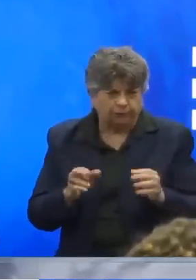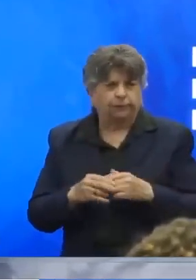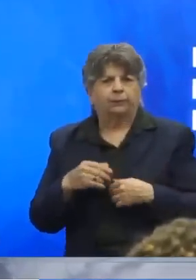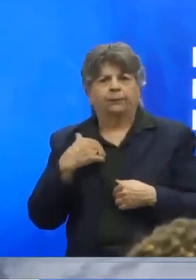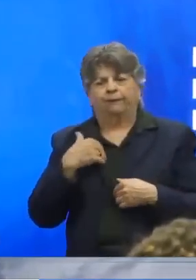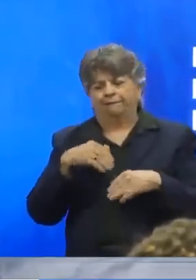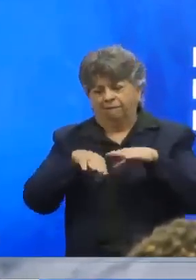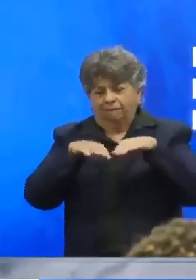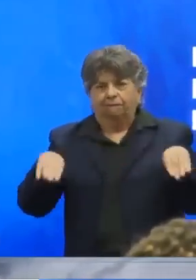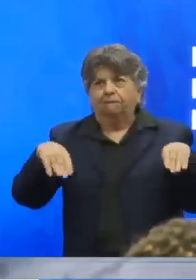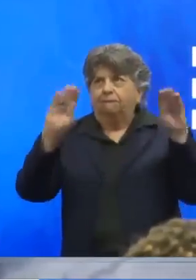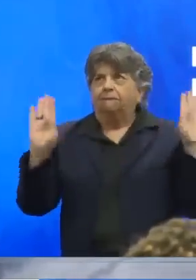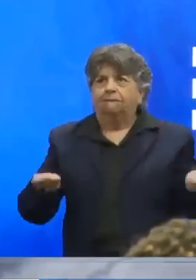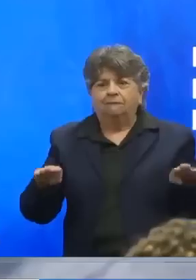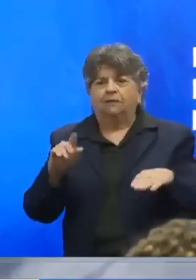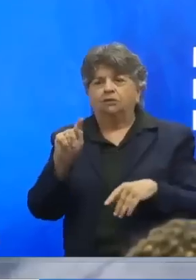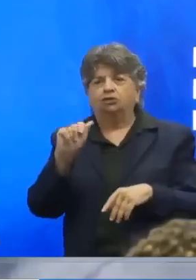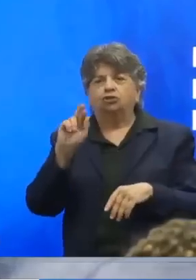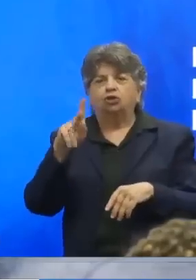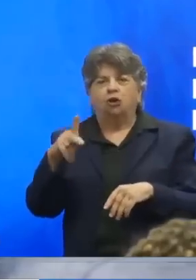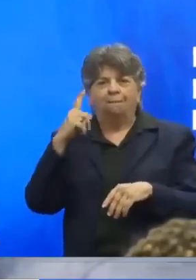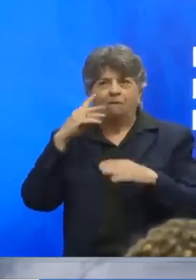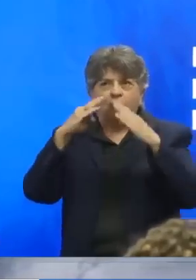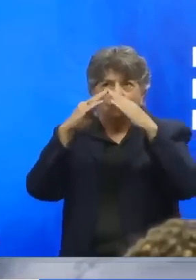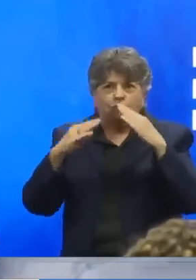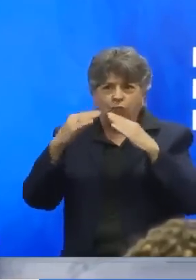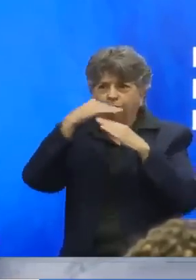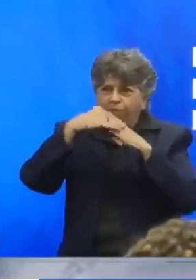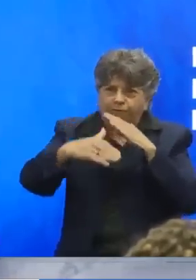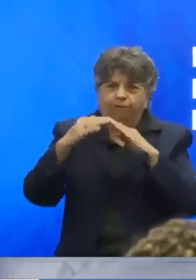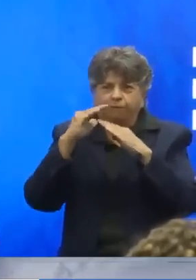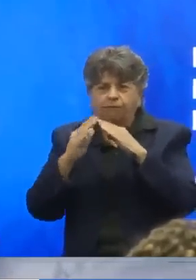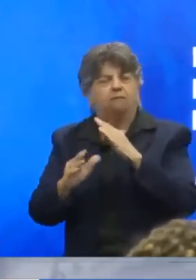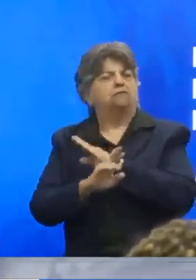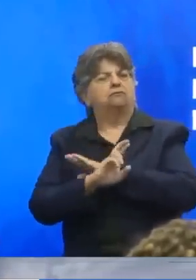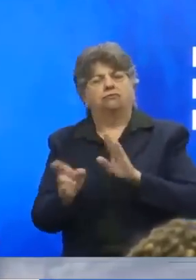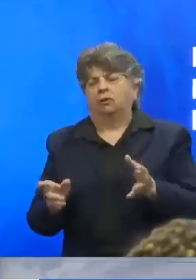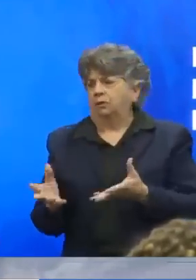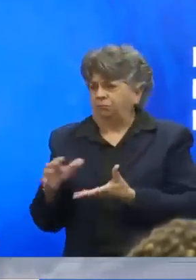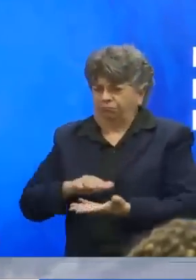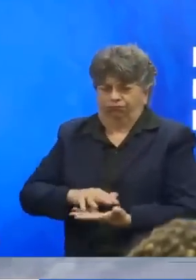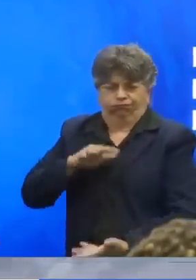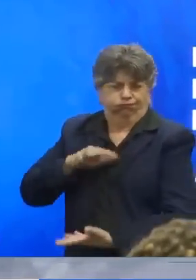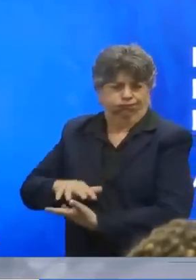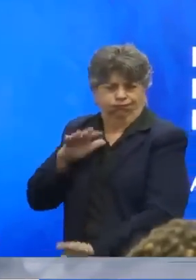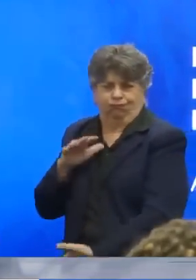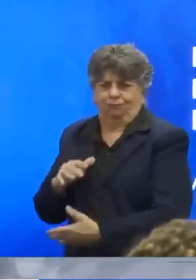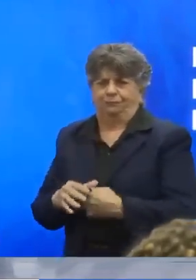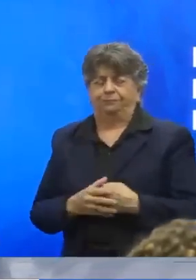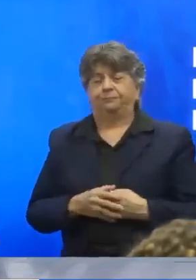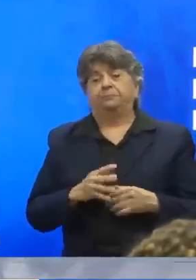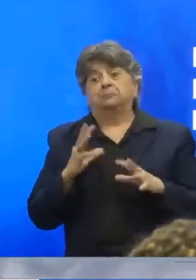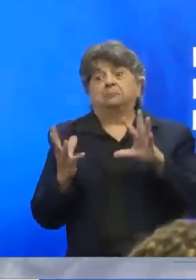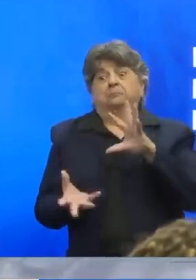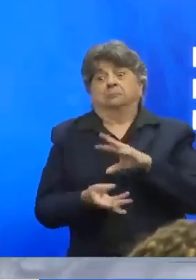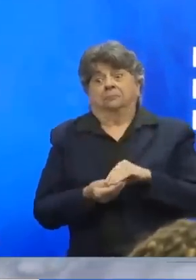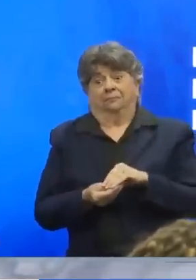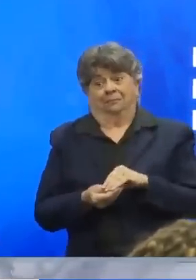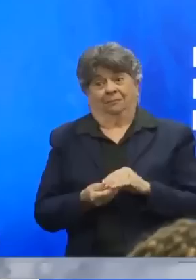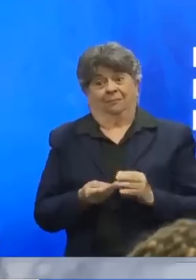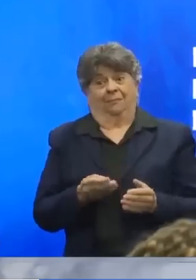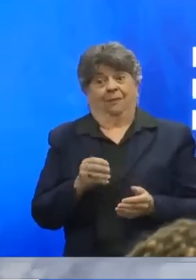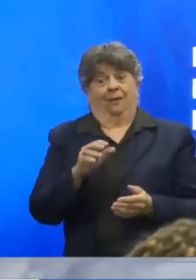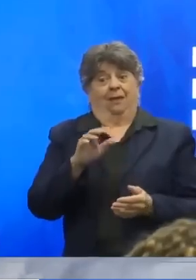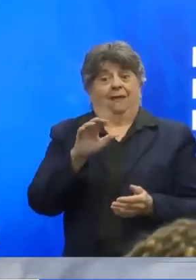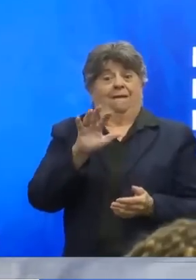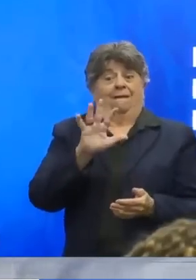orders from your local emergency management personnel. We'll have a total of 5,500 National Guard by the end of